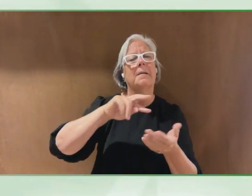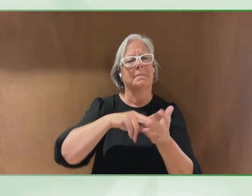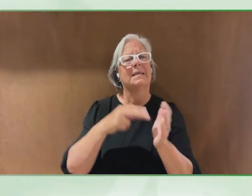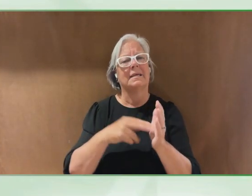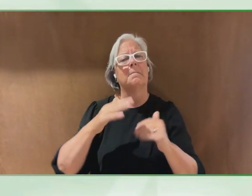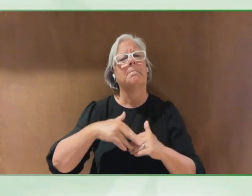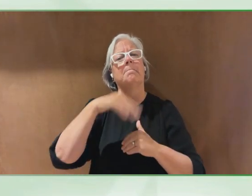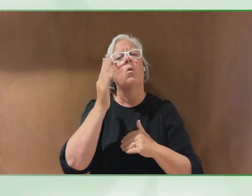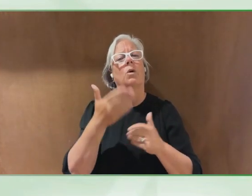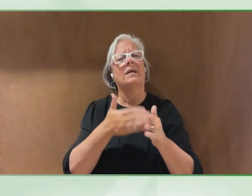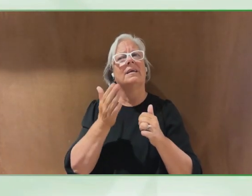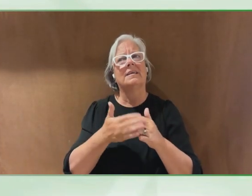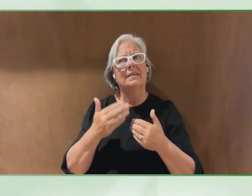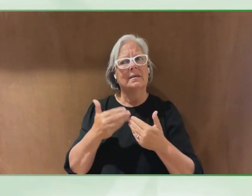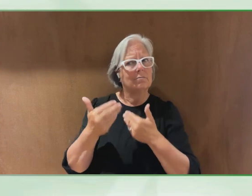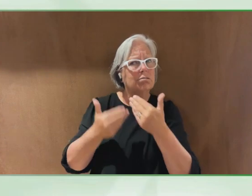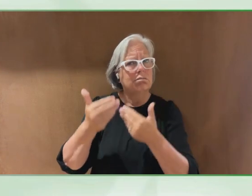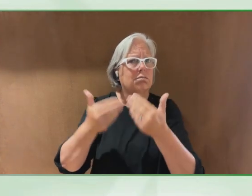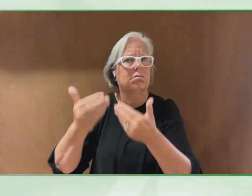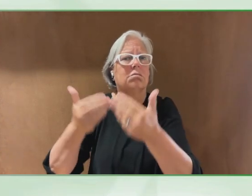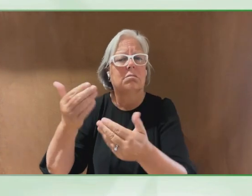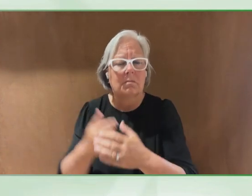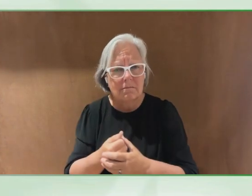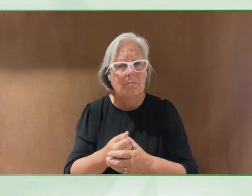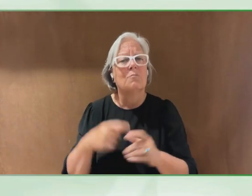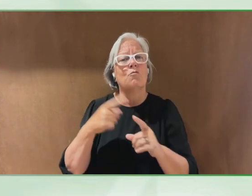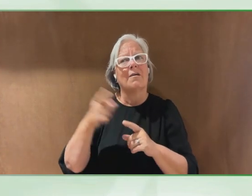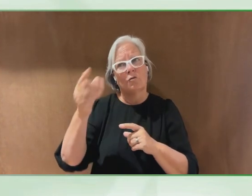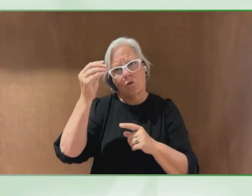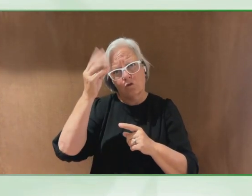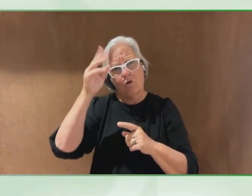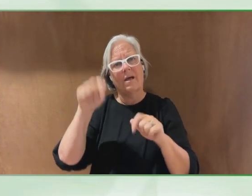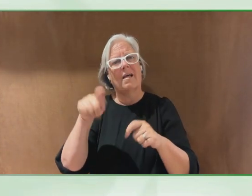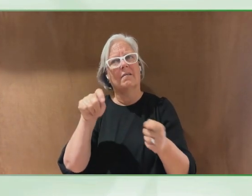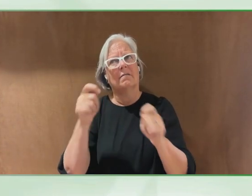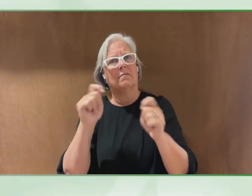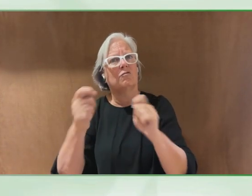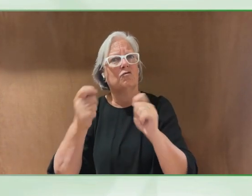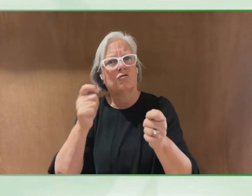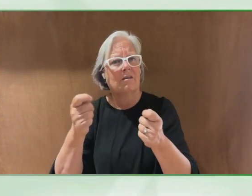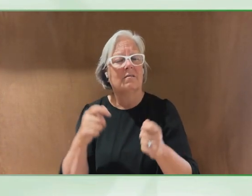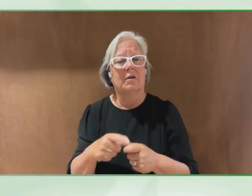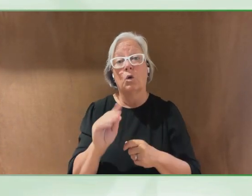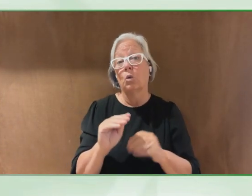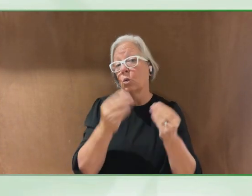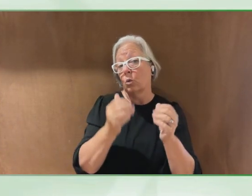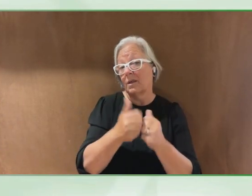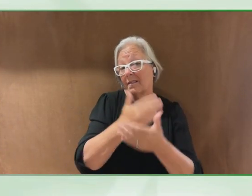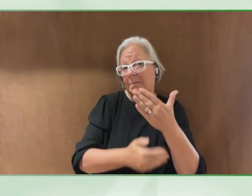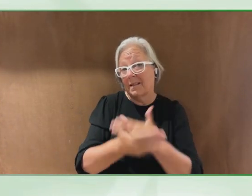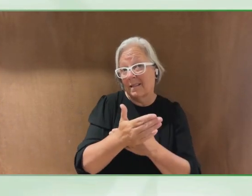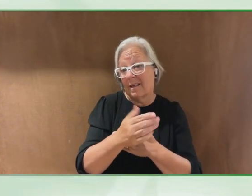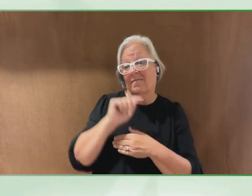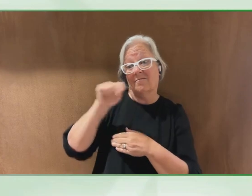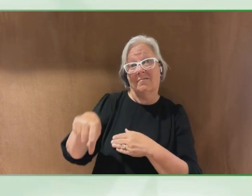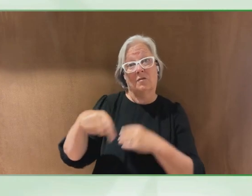to be able to change those knowledge spaces. For instance, having youth with disabilities in research provides the opportunity to